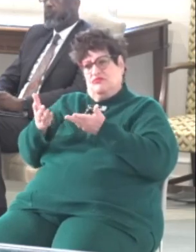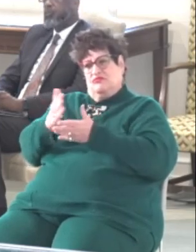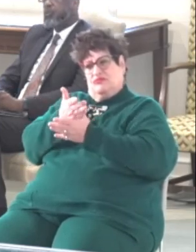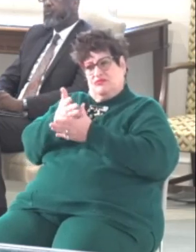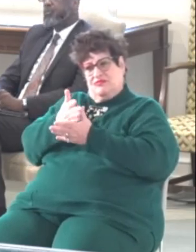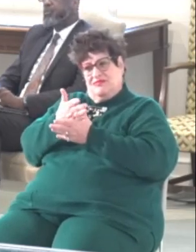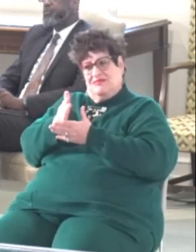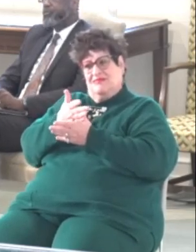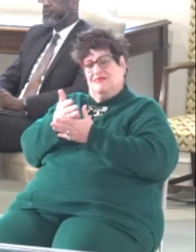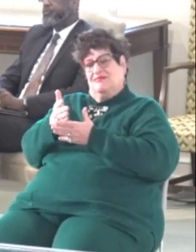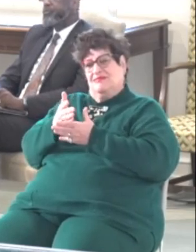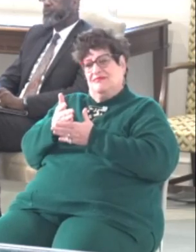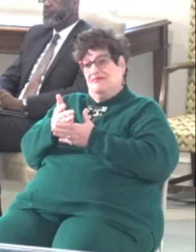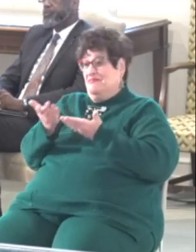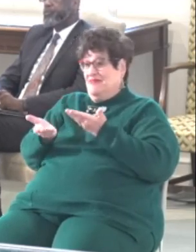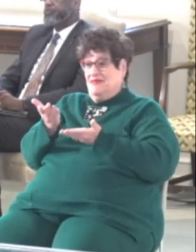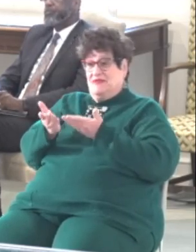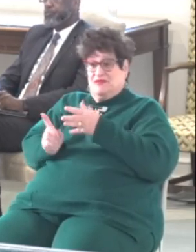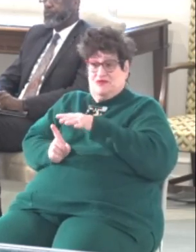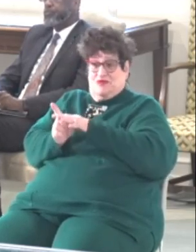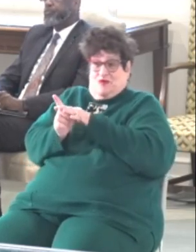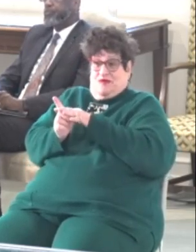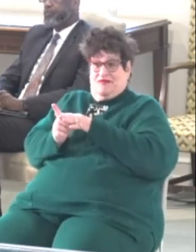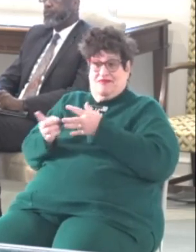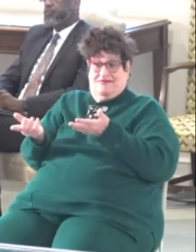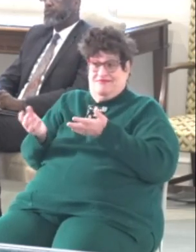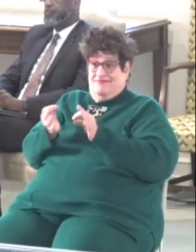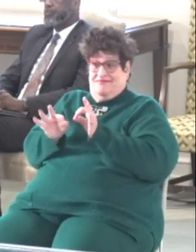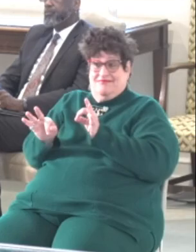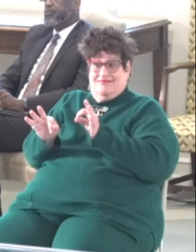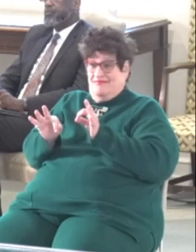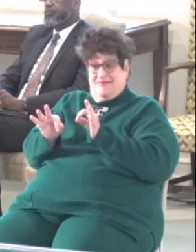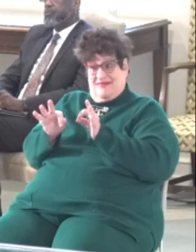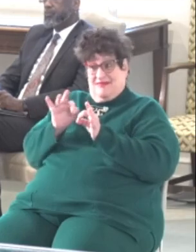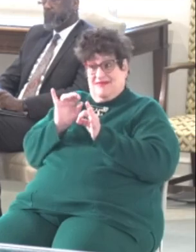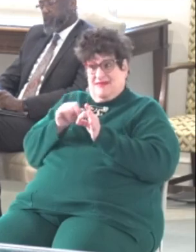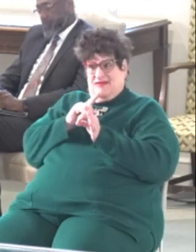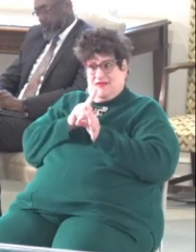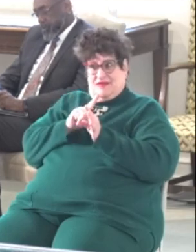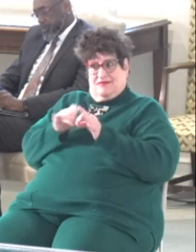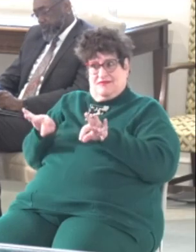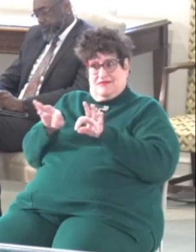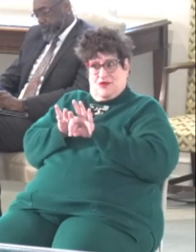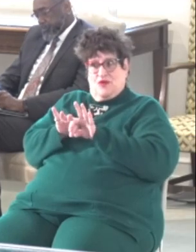you. Sometimes it's just showing up, and that means the world, my friends.